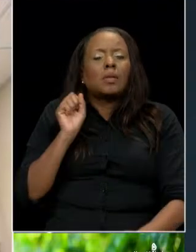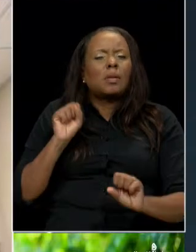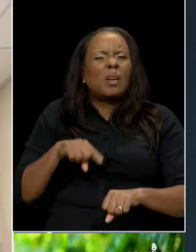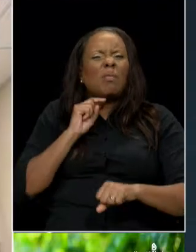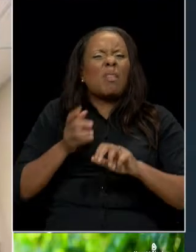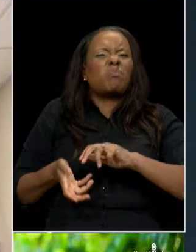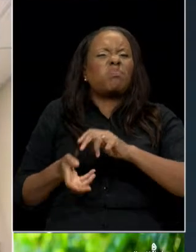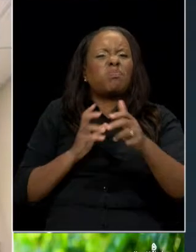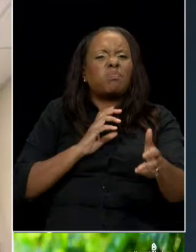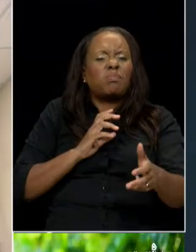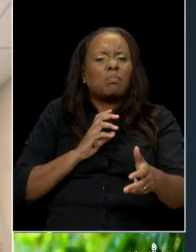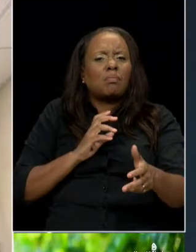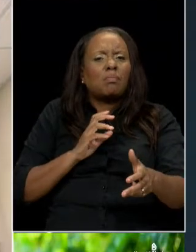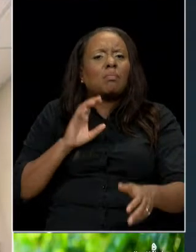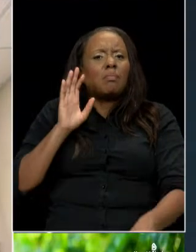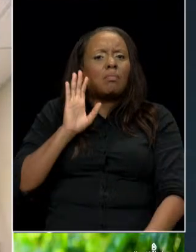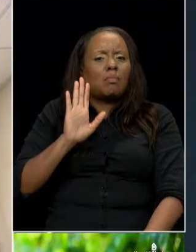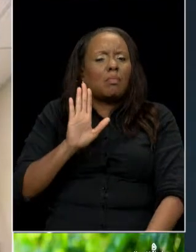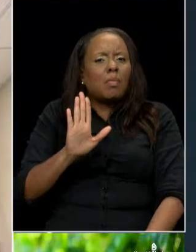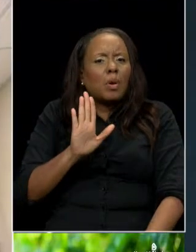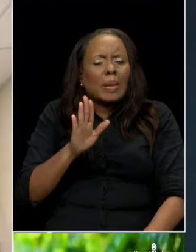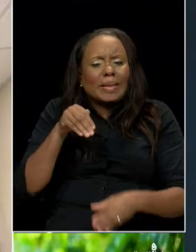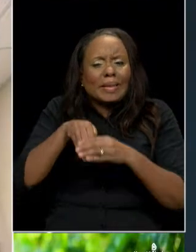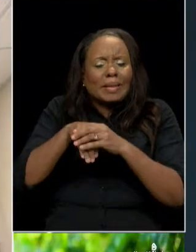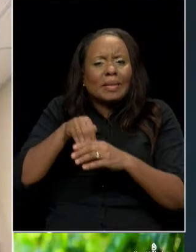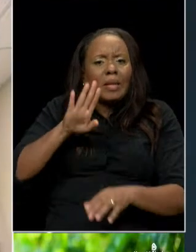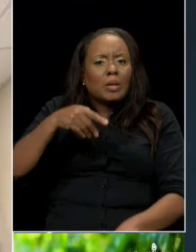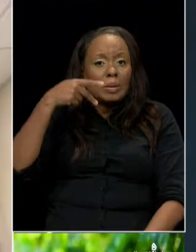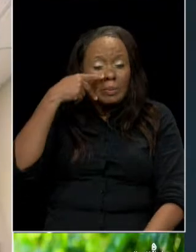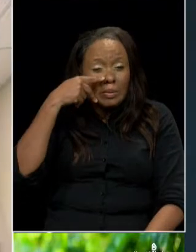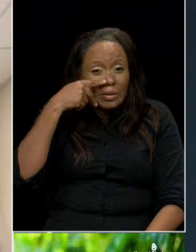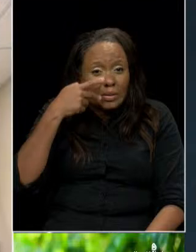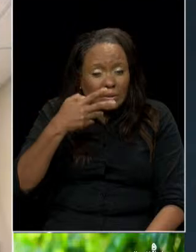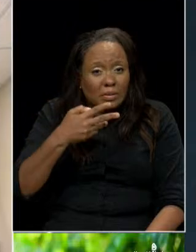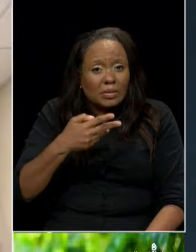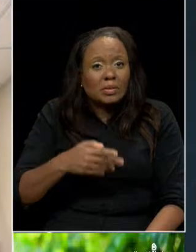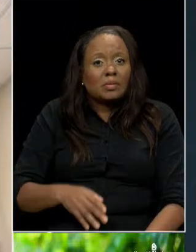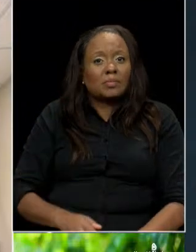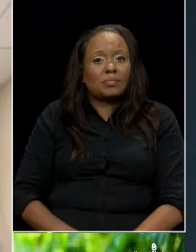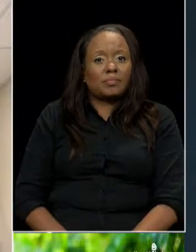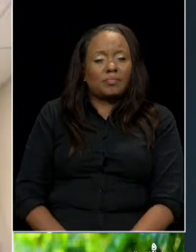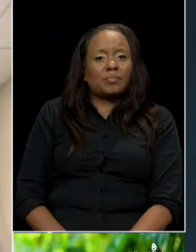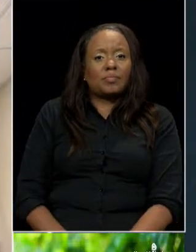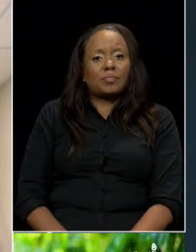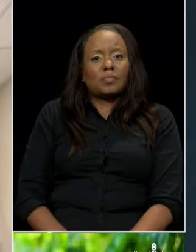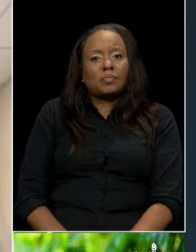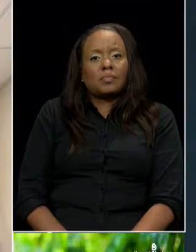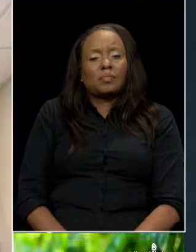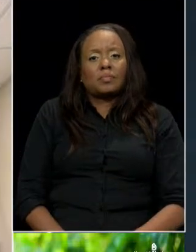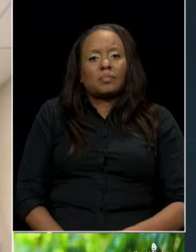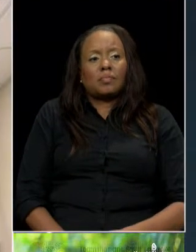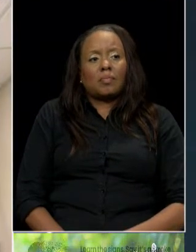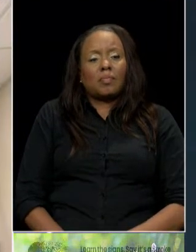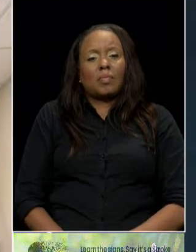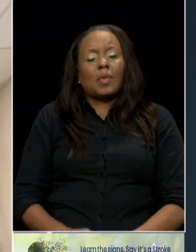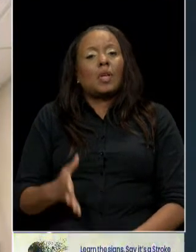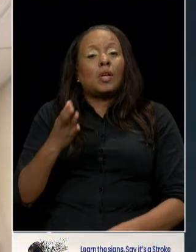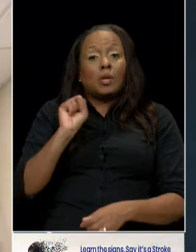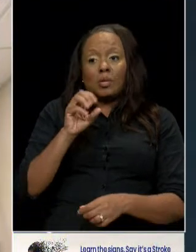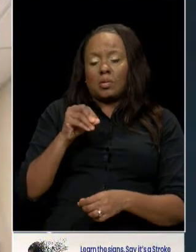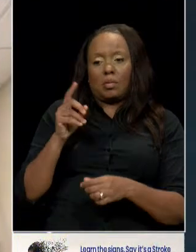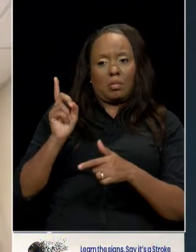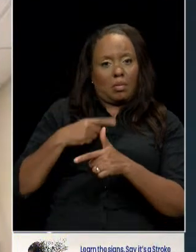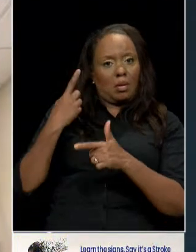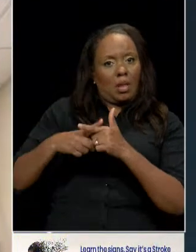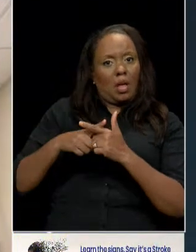to the penis, and hence as a result, therefore the signals or the telling the penis to become erect are